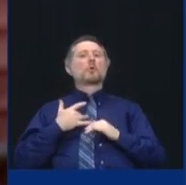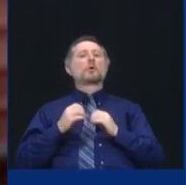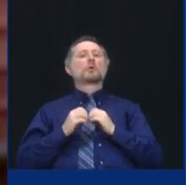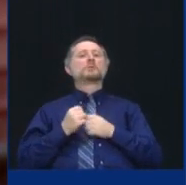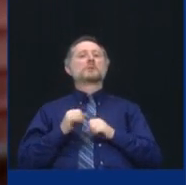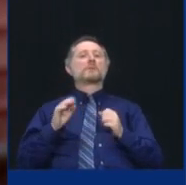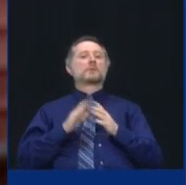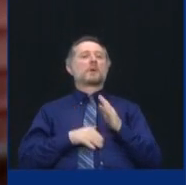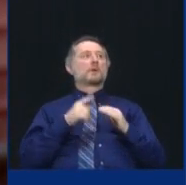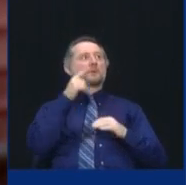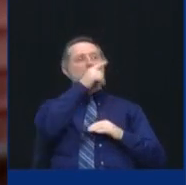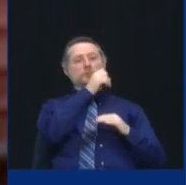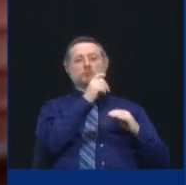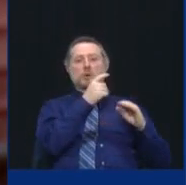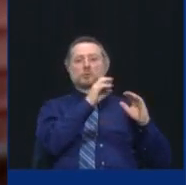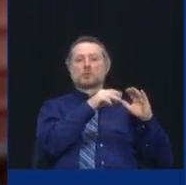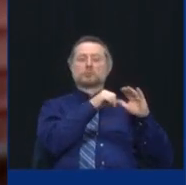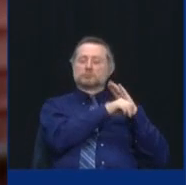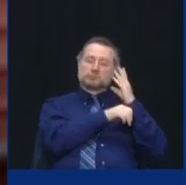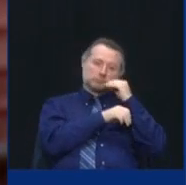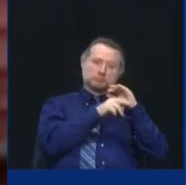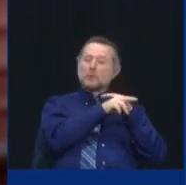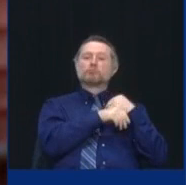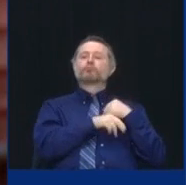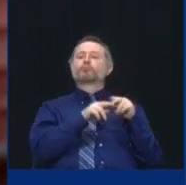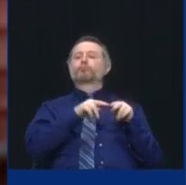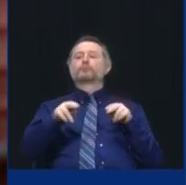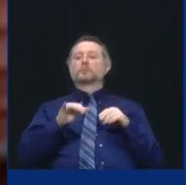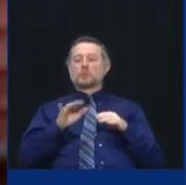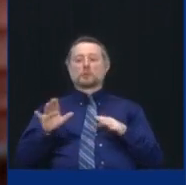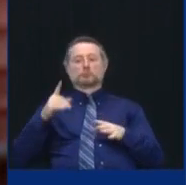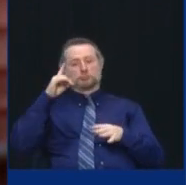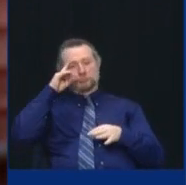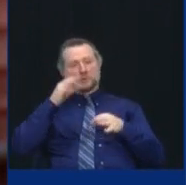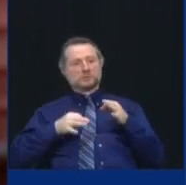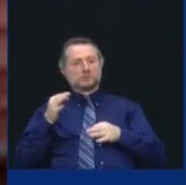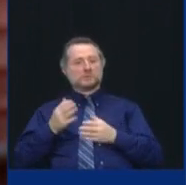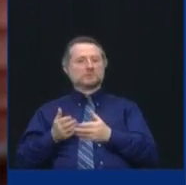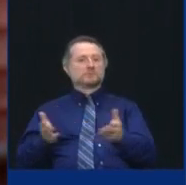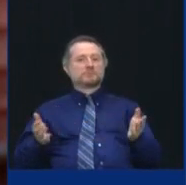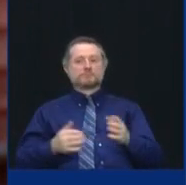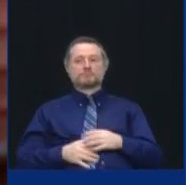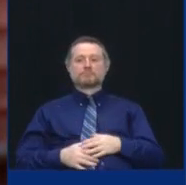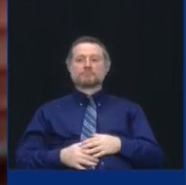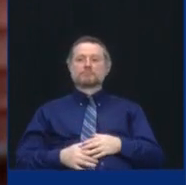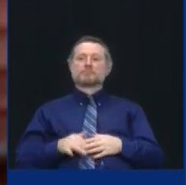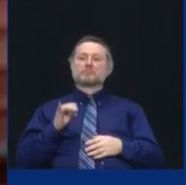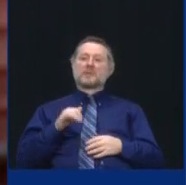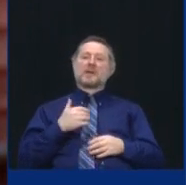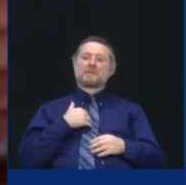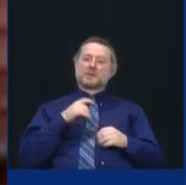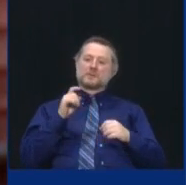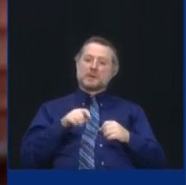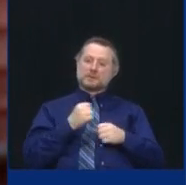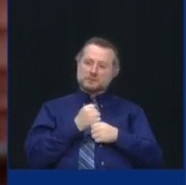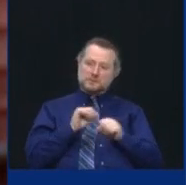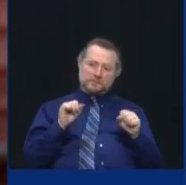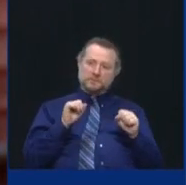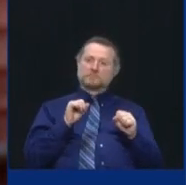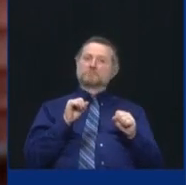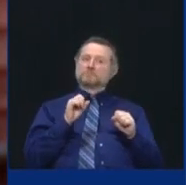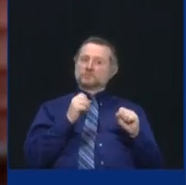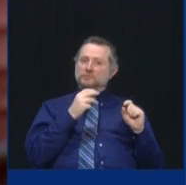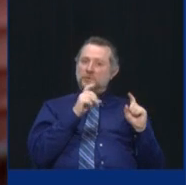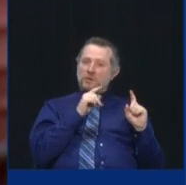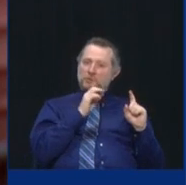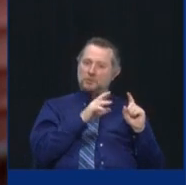shelter. That's a rational judgment. You have to have safe shelters, which is a current